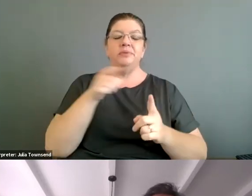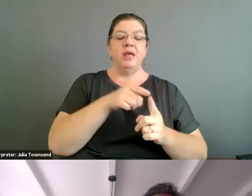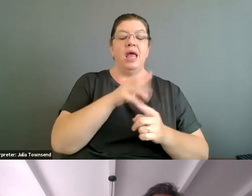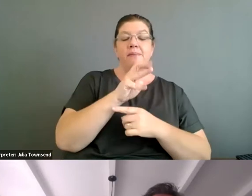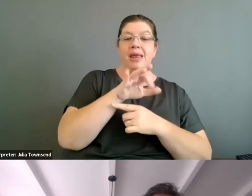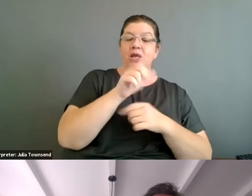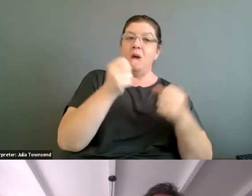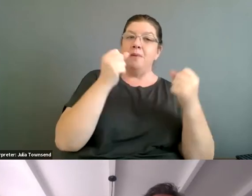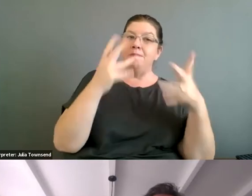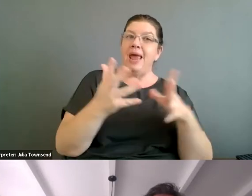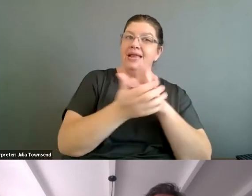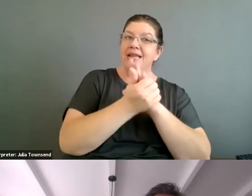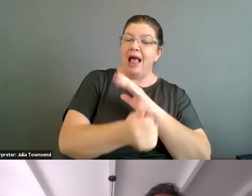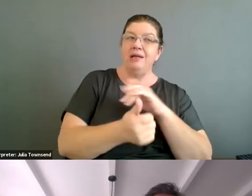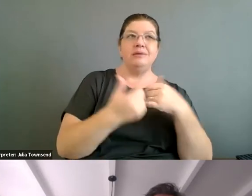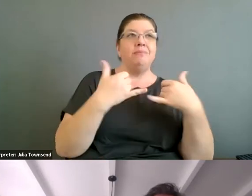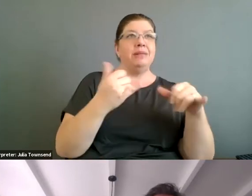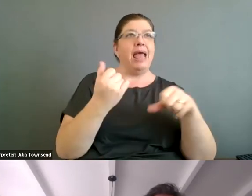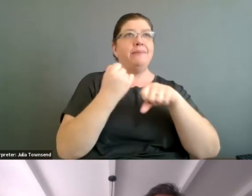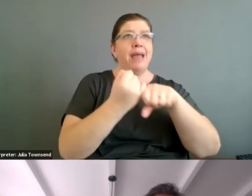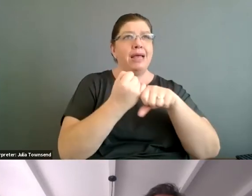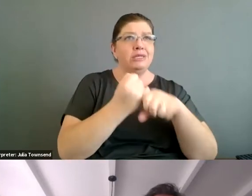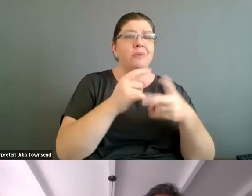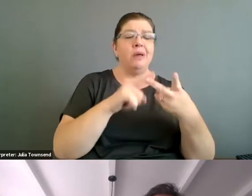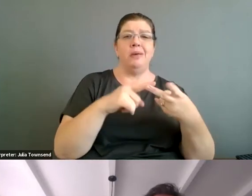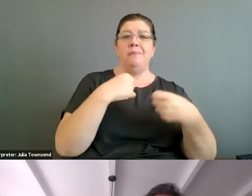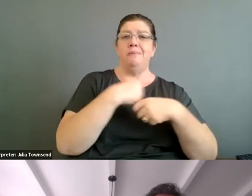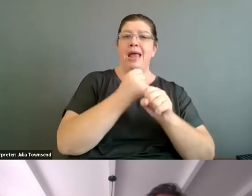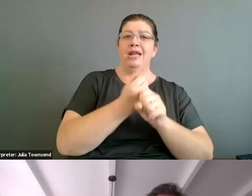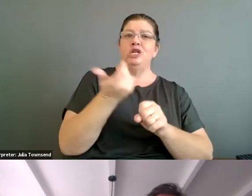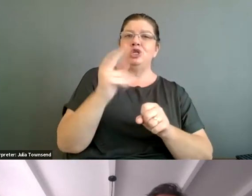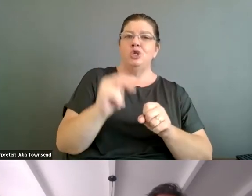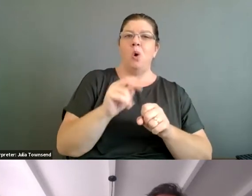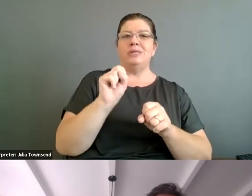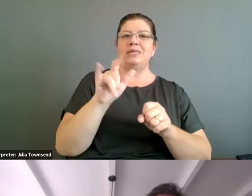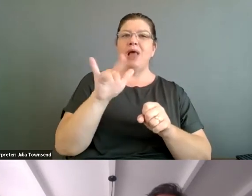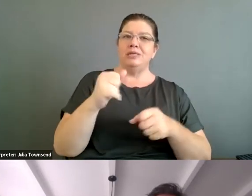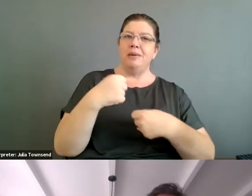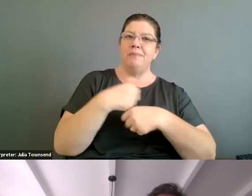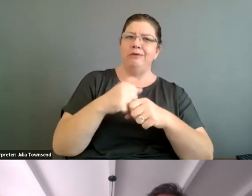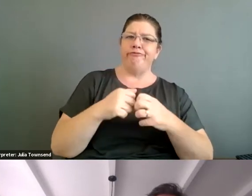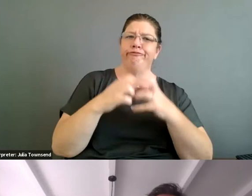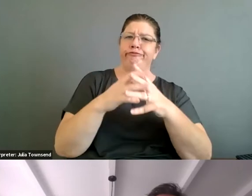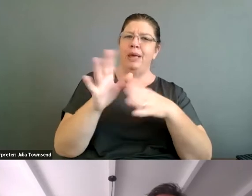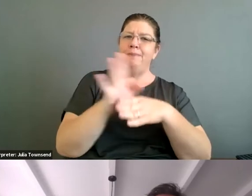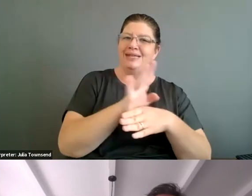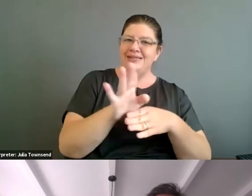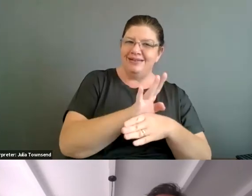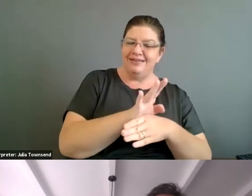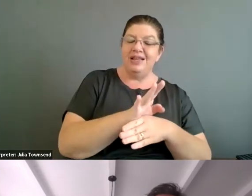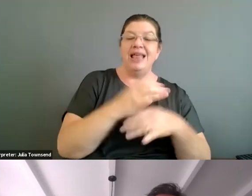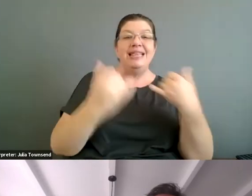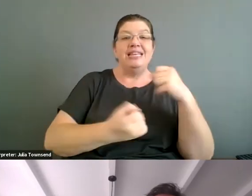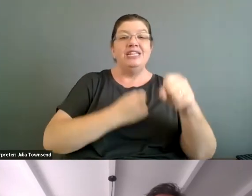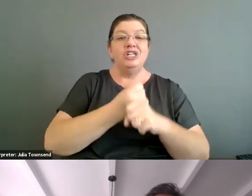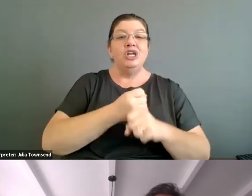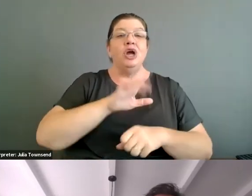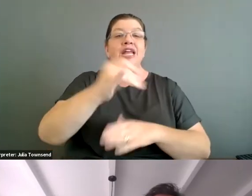from playing baseball to launching his own salsa-making side business. This year, his artwork was chosen for the Old